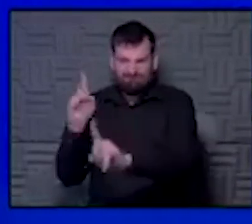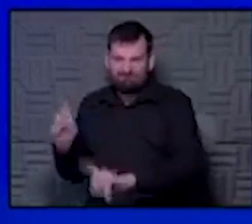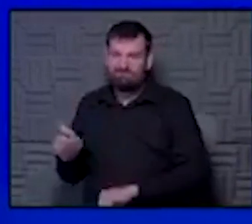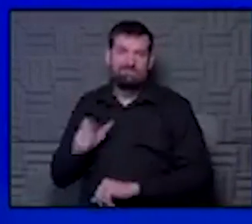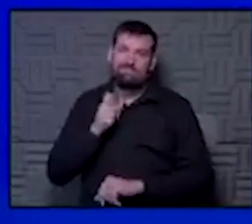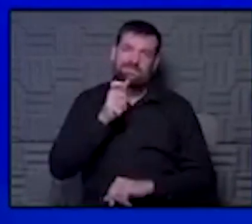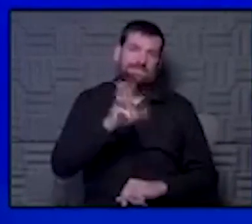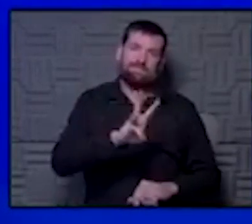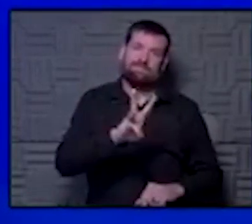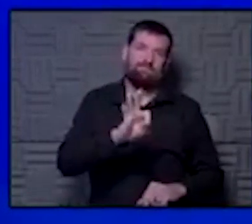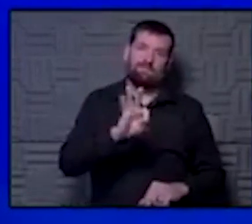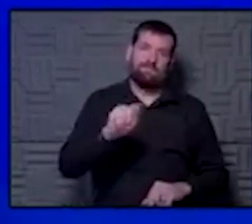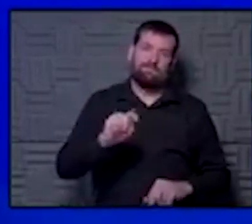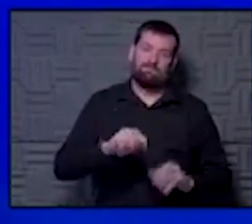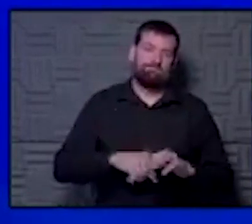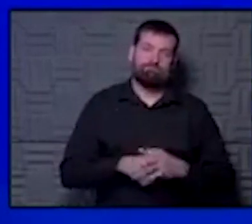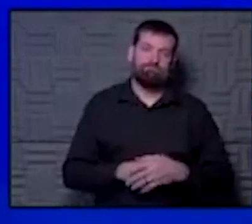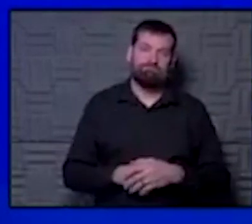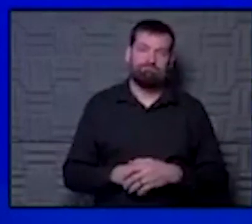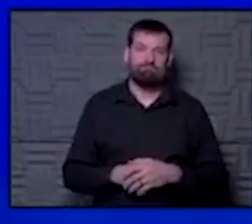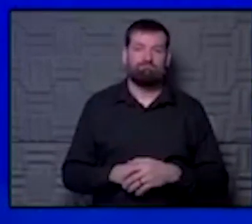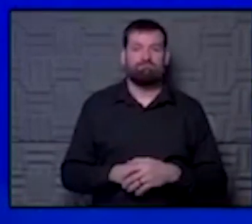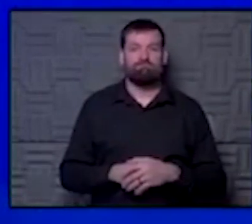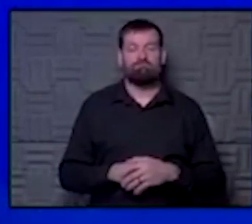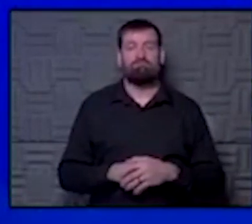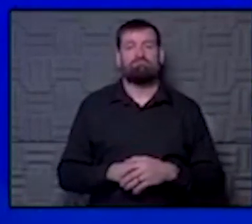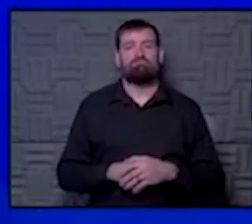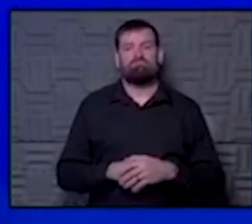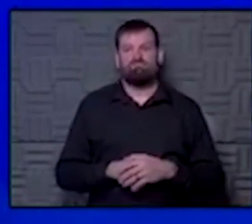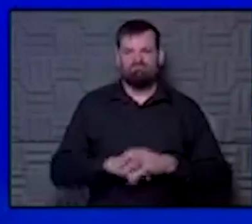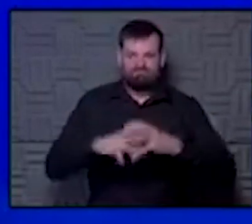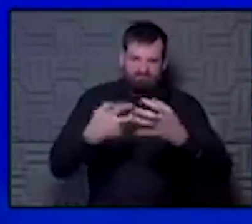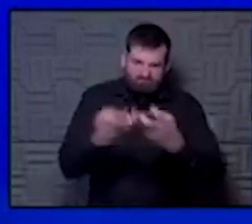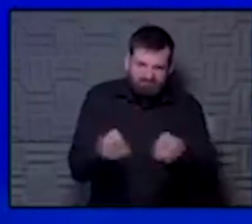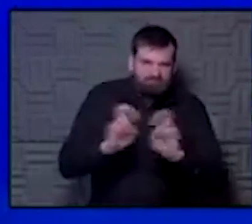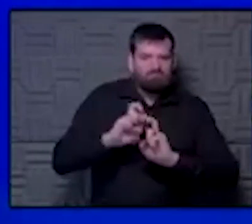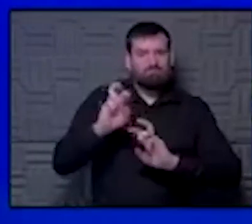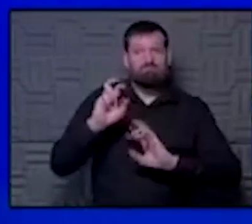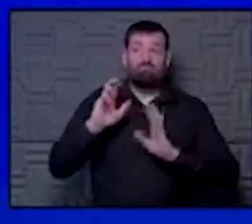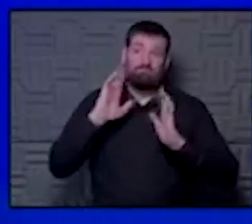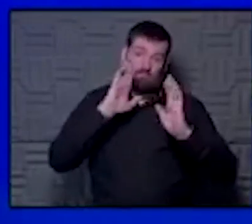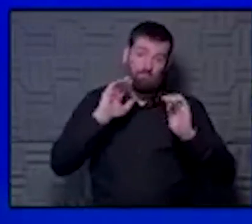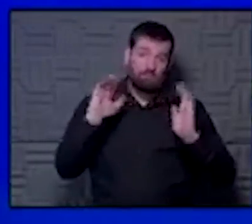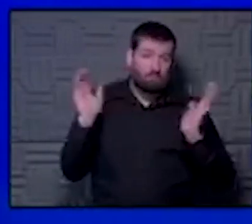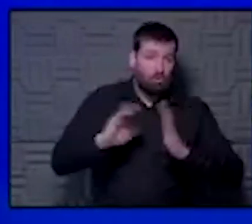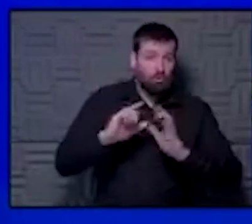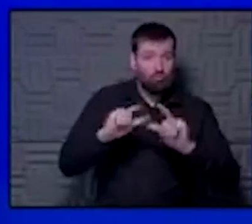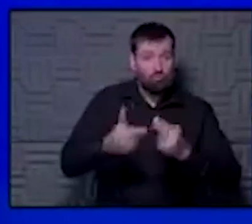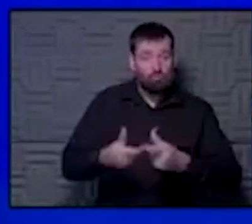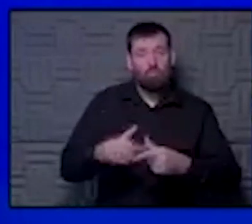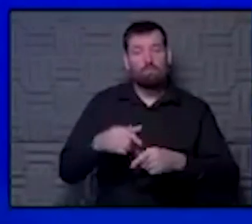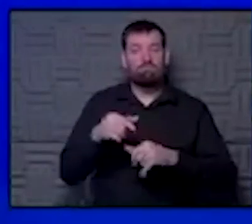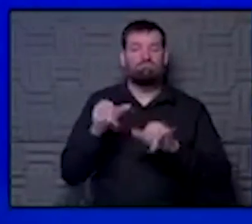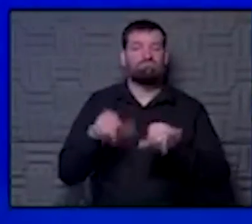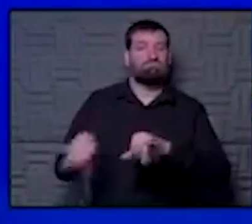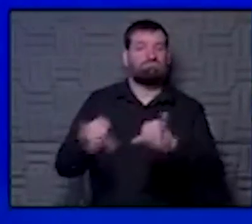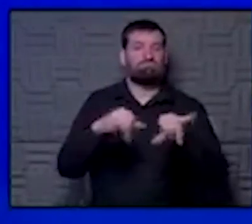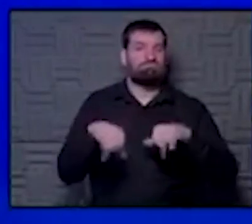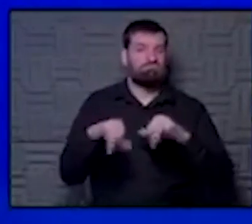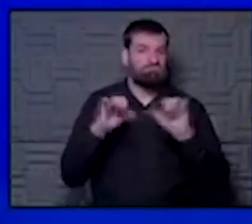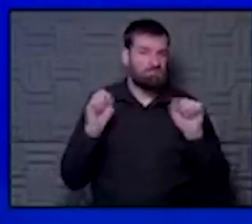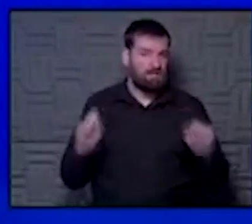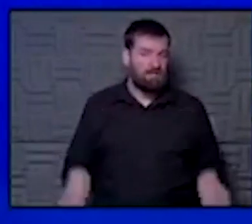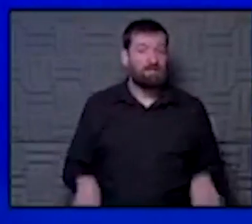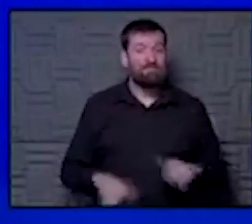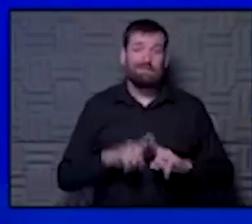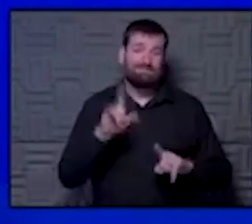person. Right. I mean, and there's a pot of people that are eating together, and so hopefully that's a small group, and you know everybody, and you're consistent. But